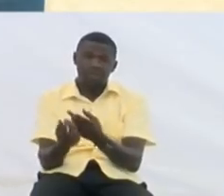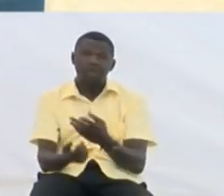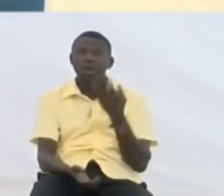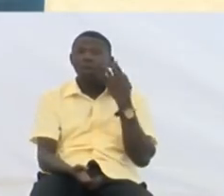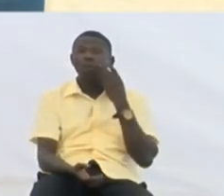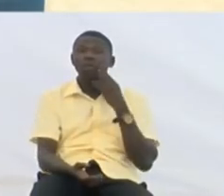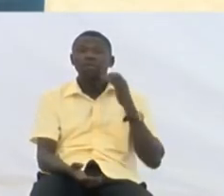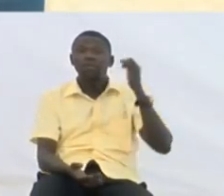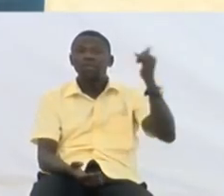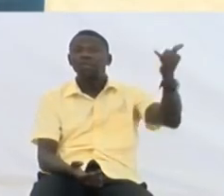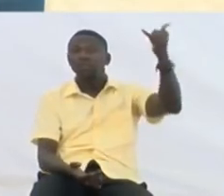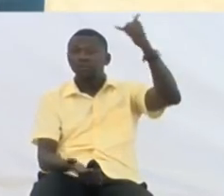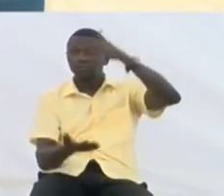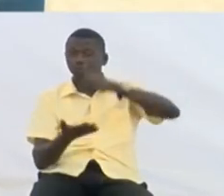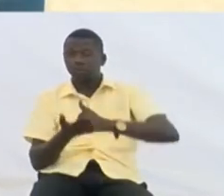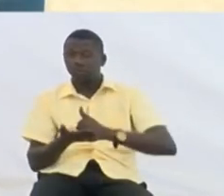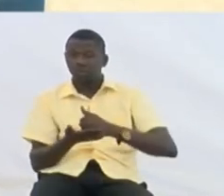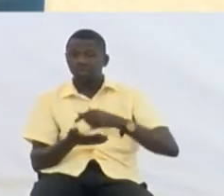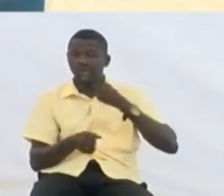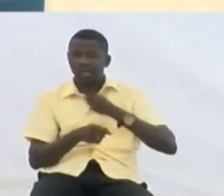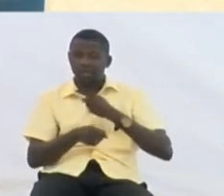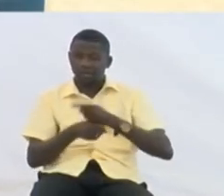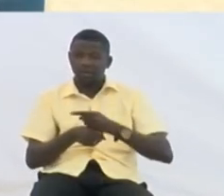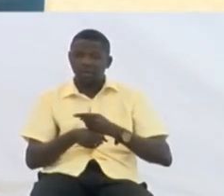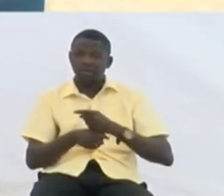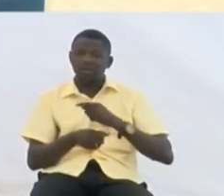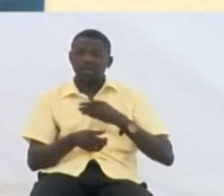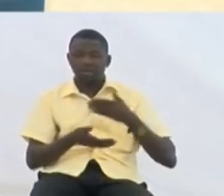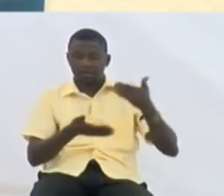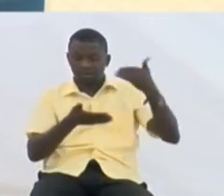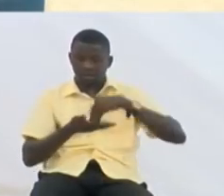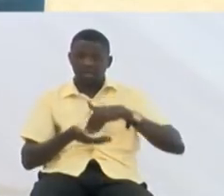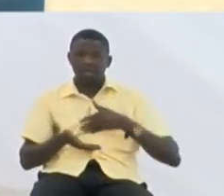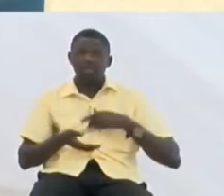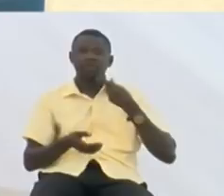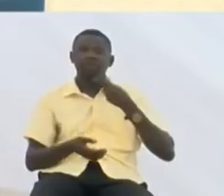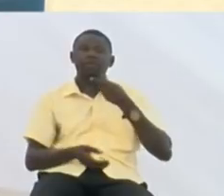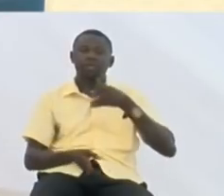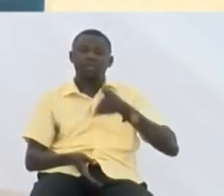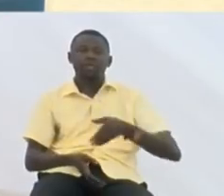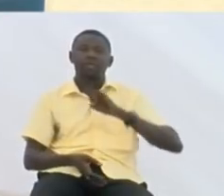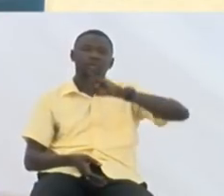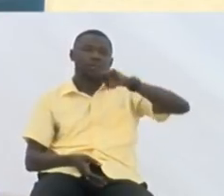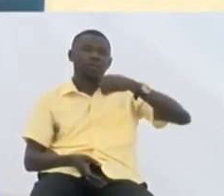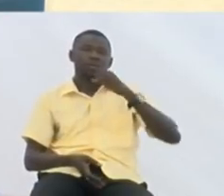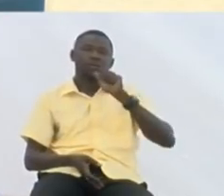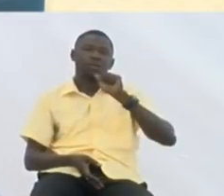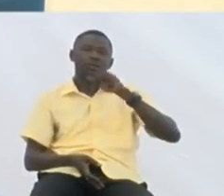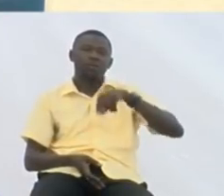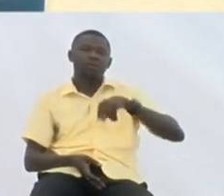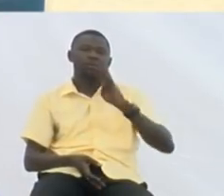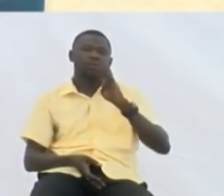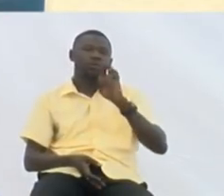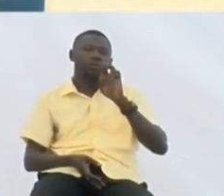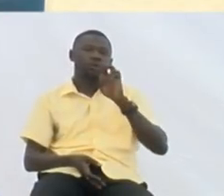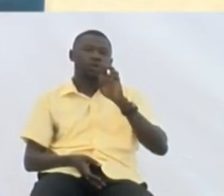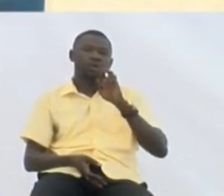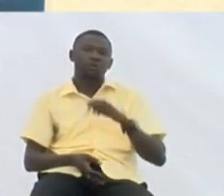la bankolike kana samba jamburu jane. When it is brought from outside of the Gambia. This is where it is brought to